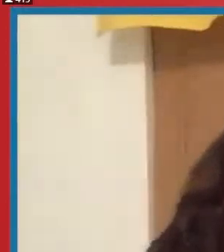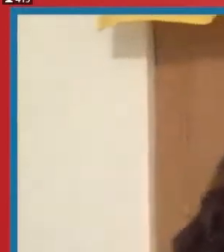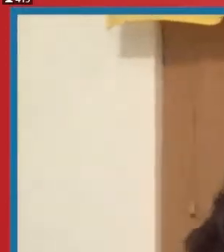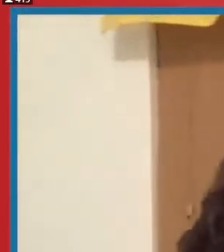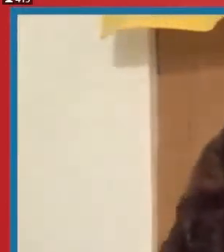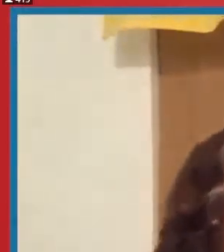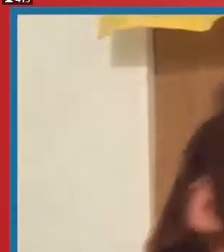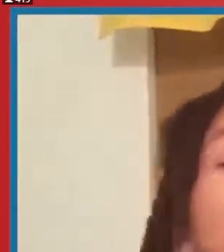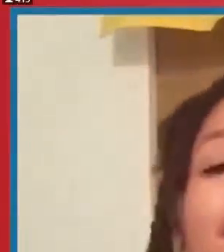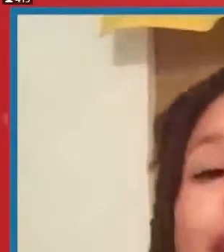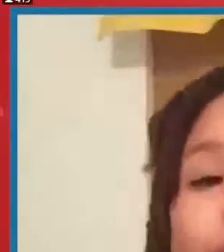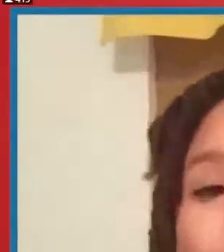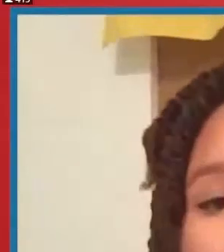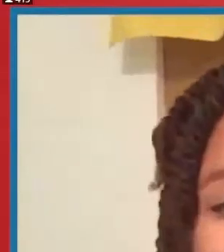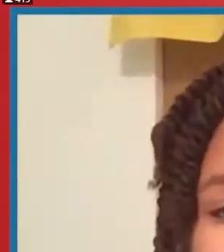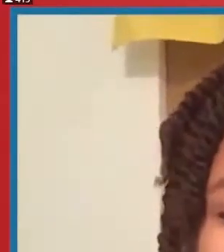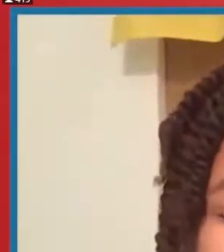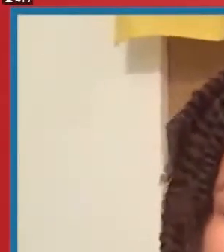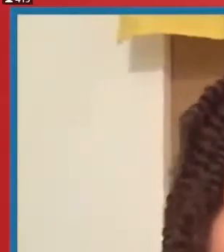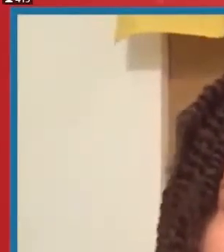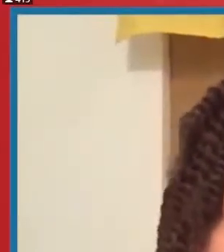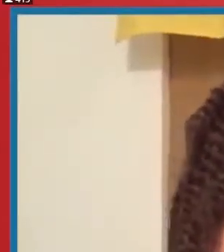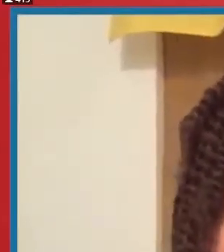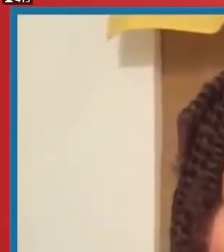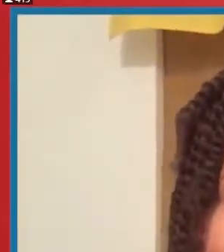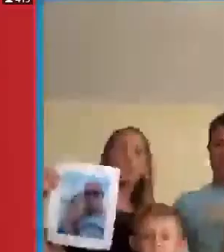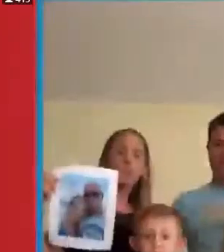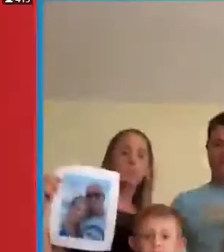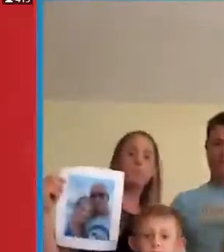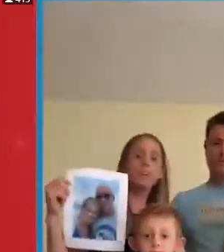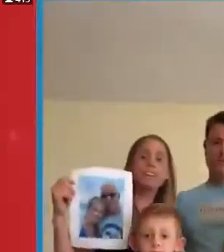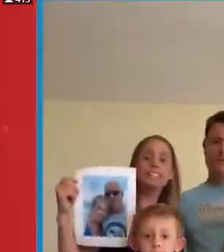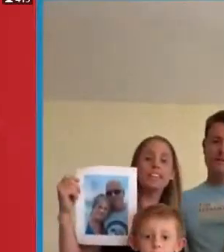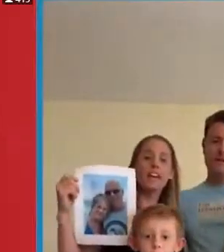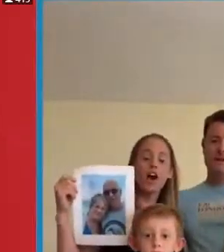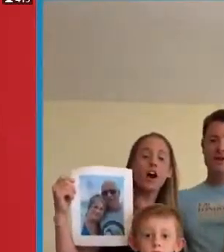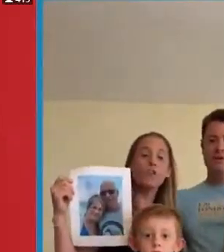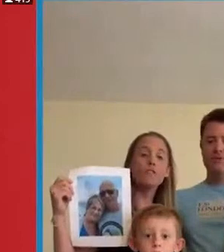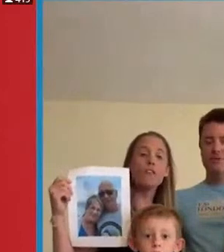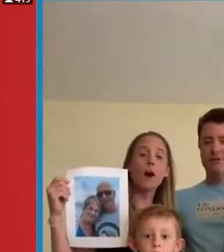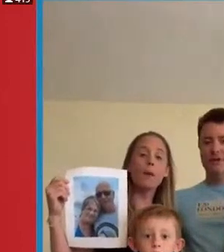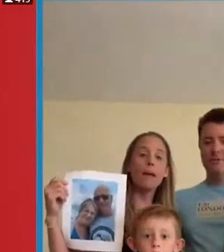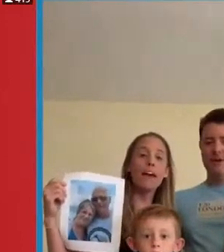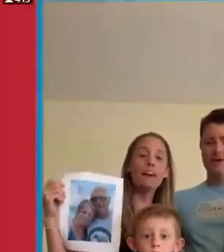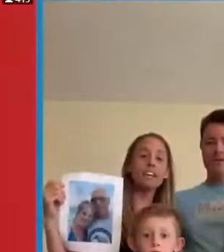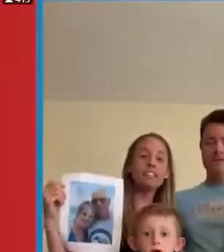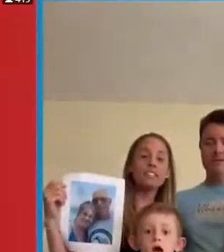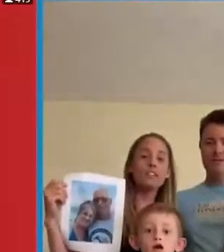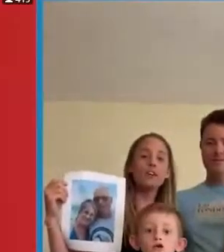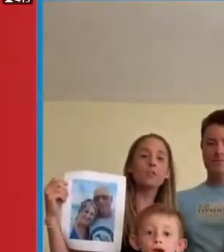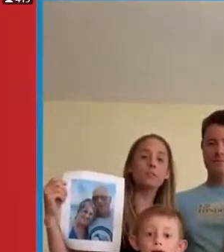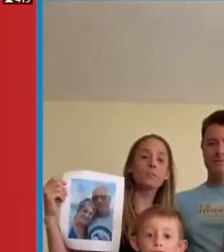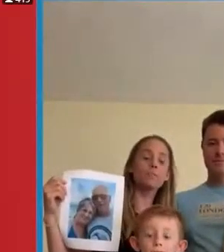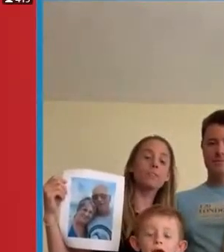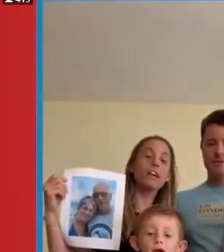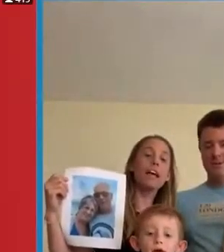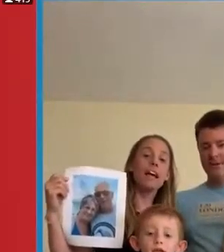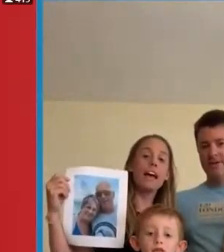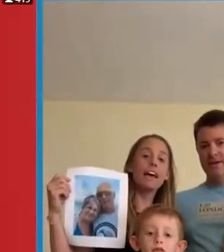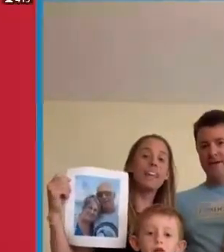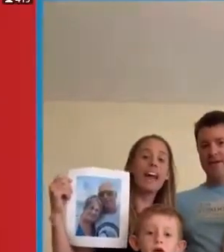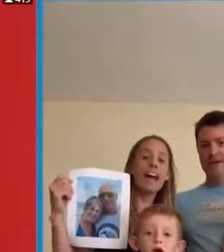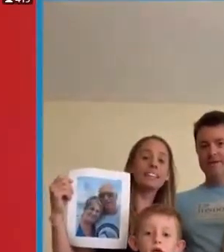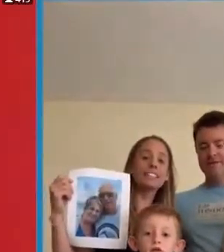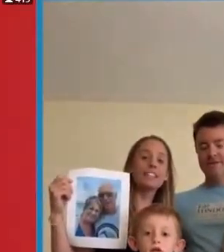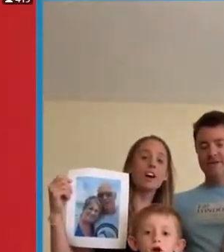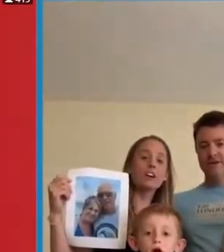too. Stay home and stay safe, Remuda. Please stay home for our parents,